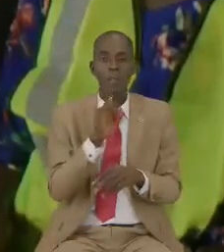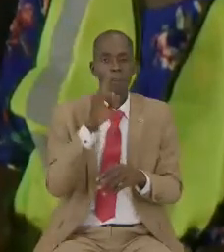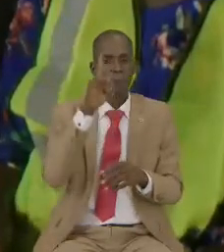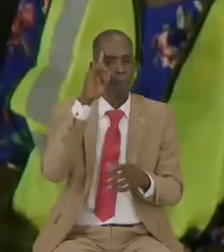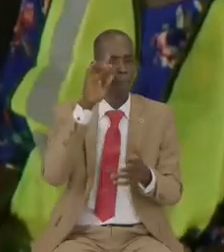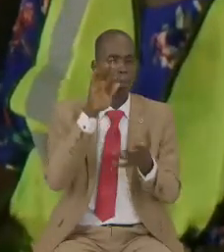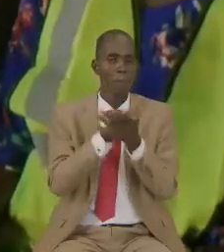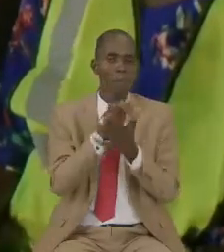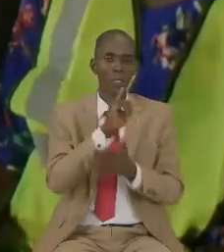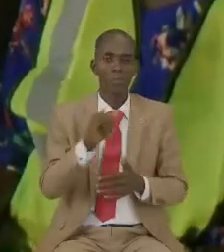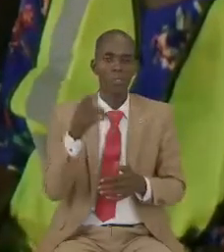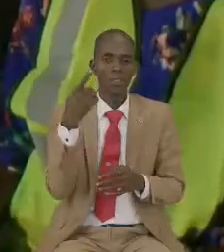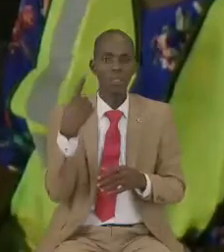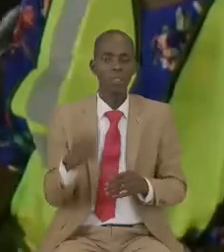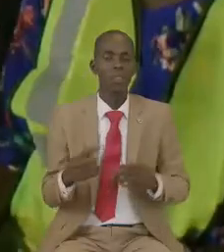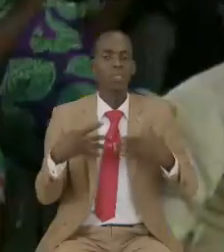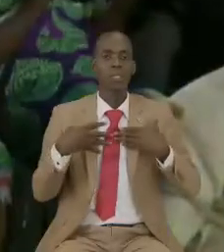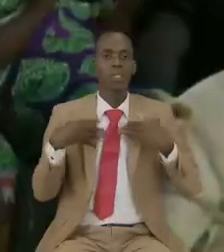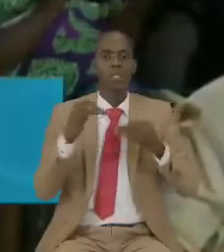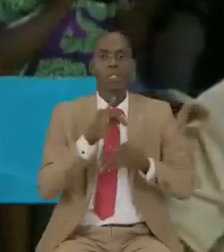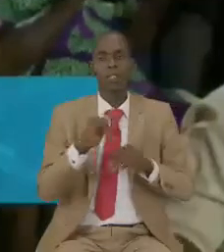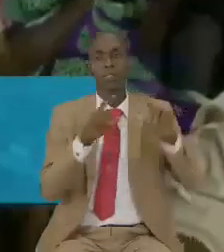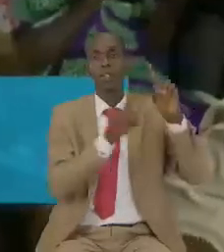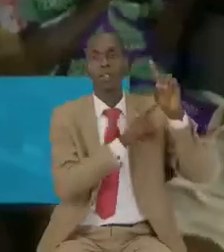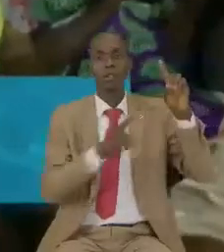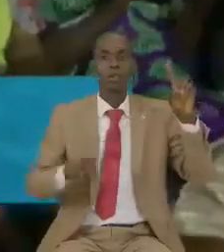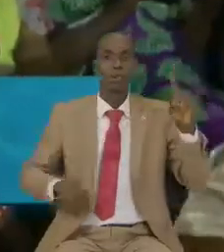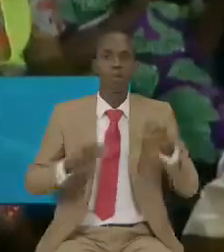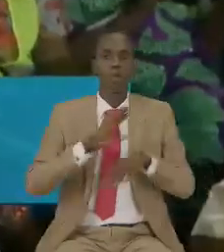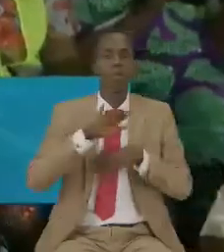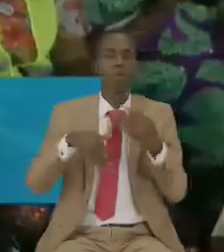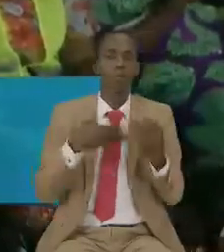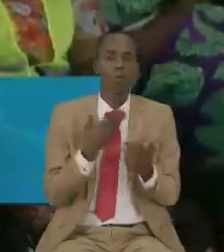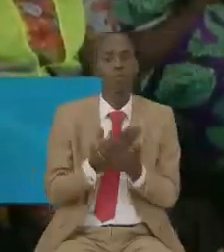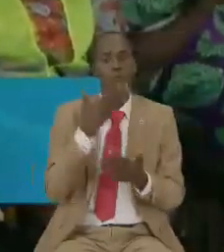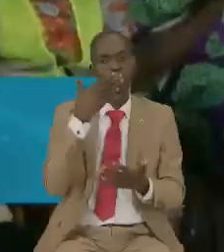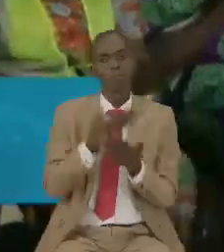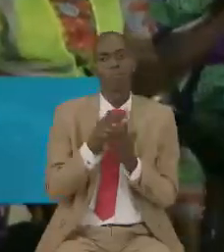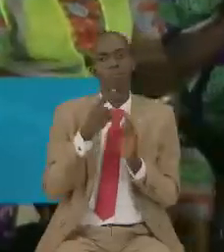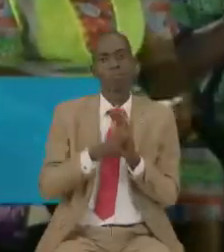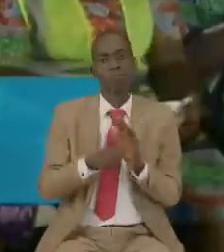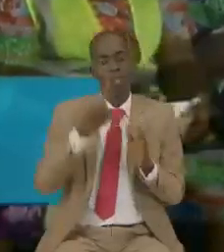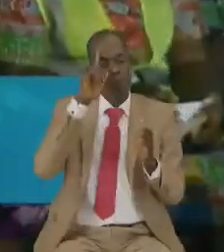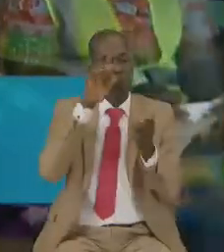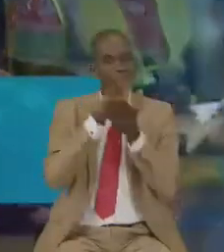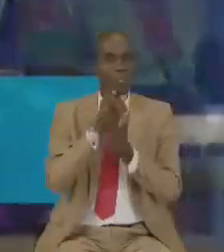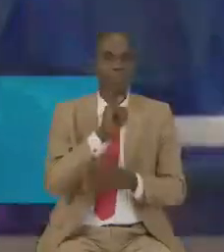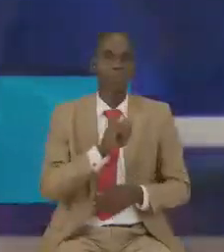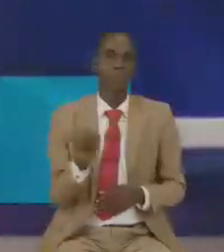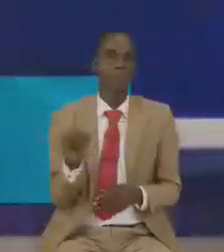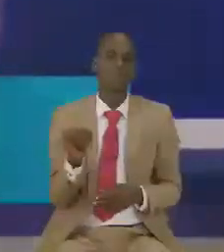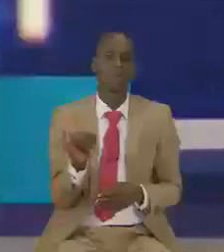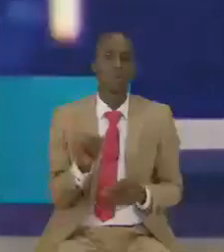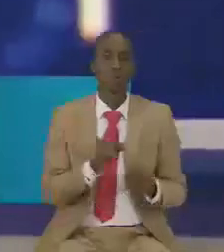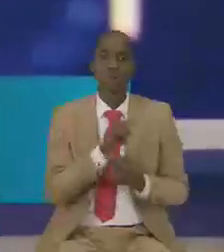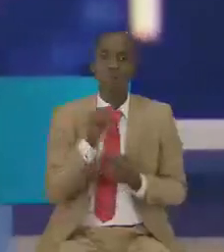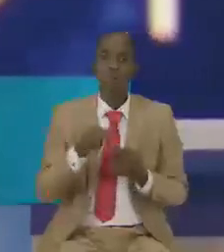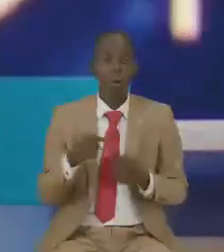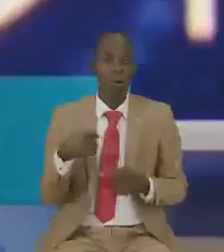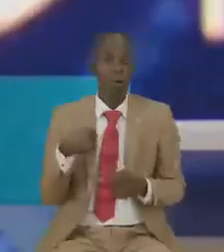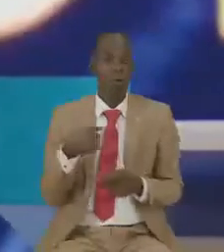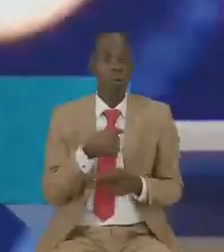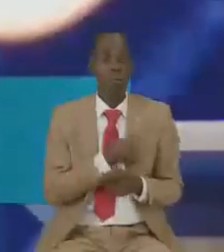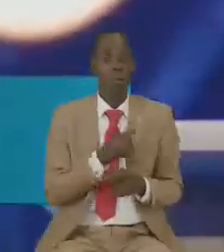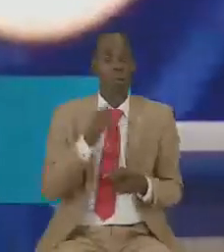the healing Lord of all goodness. Believing. When we believe,